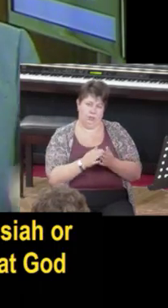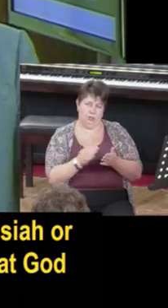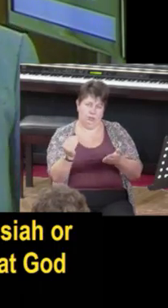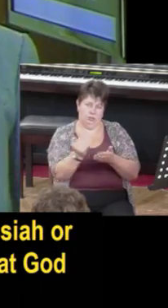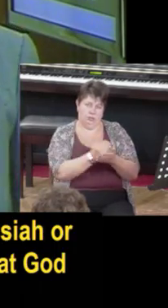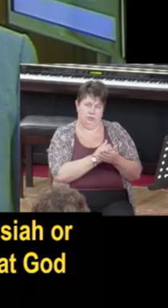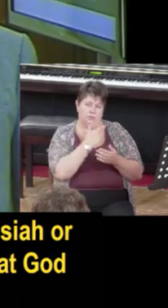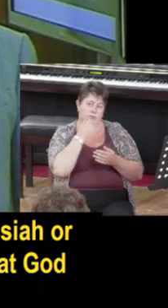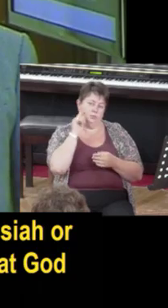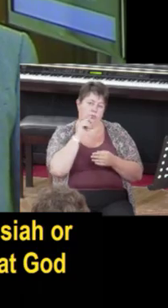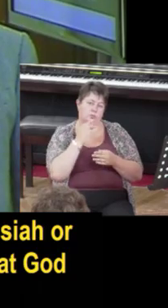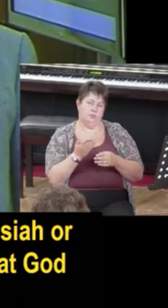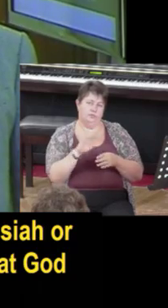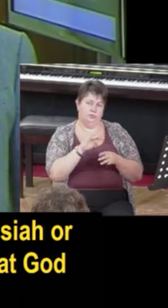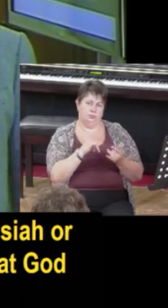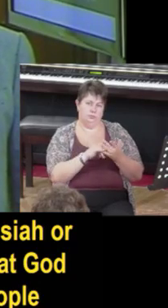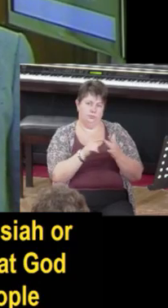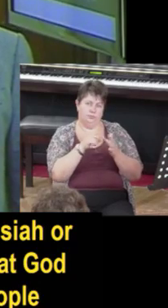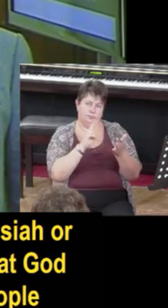from their sin.